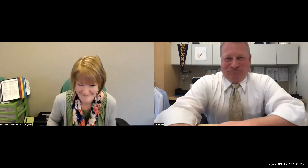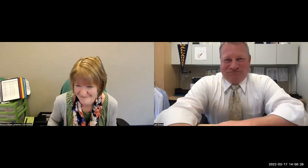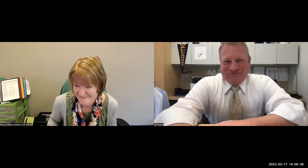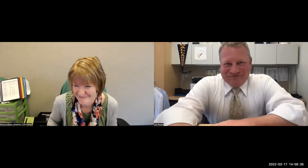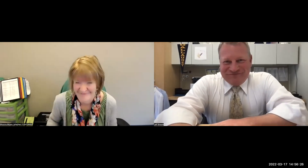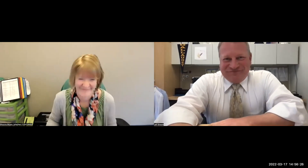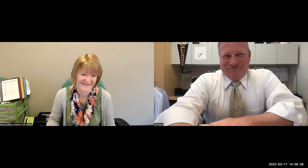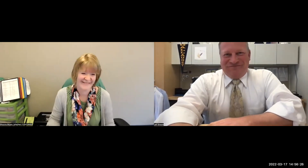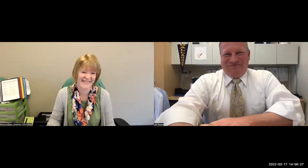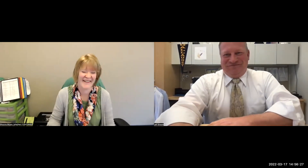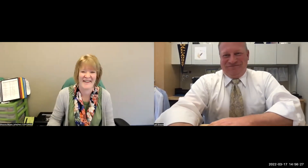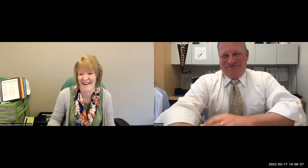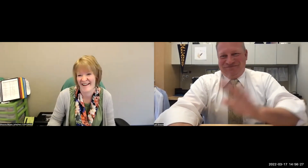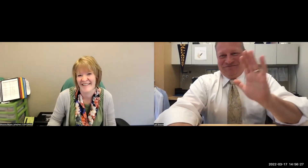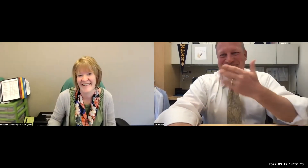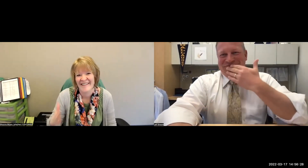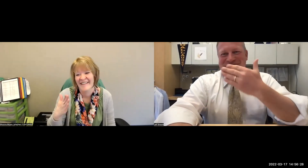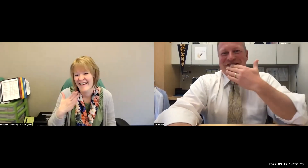Thank you for the clarification.